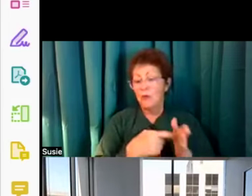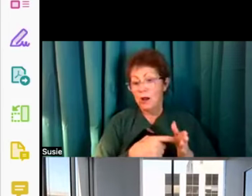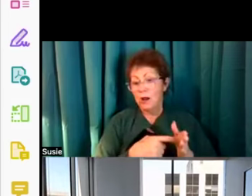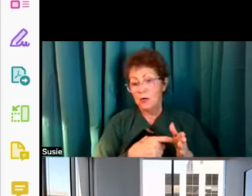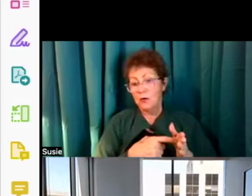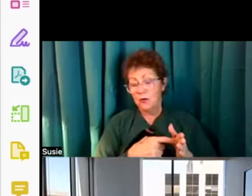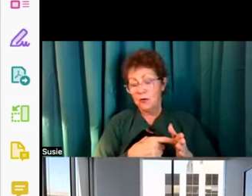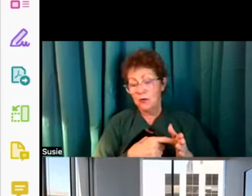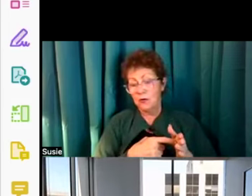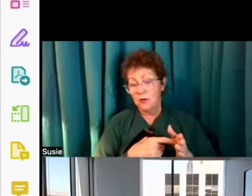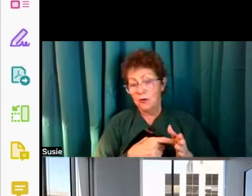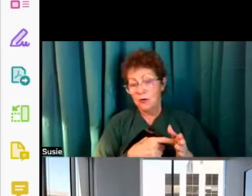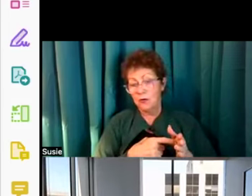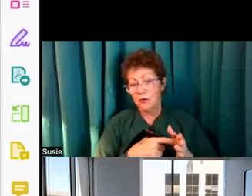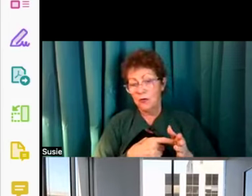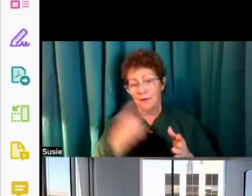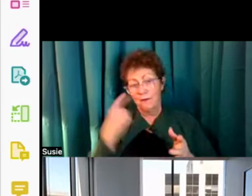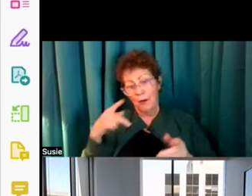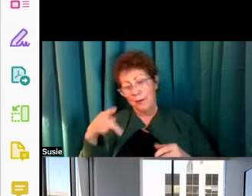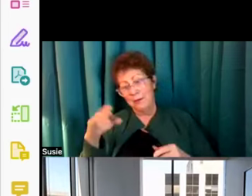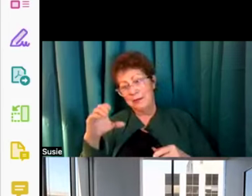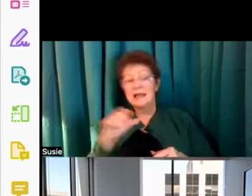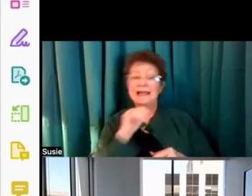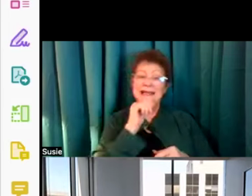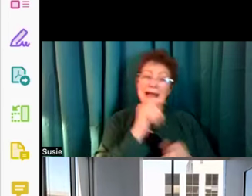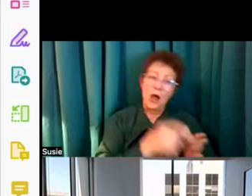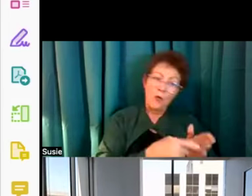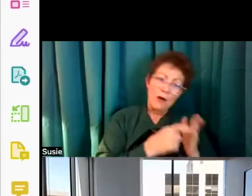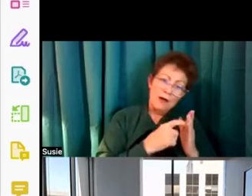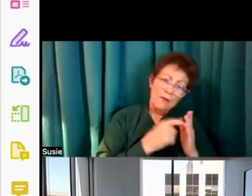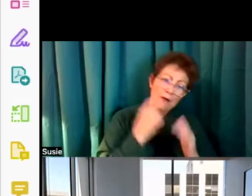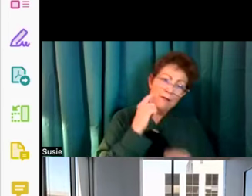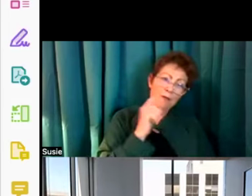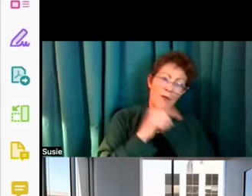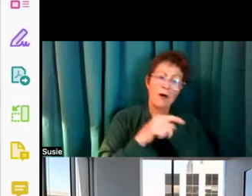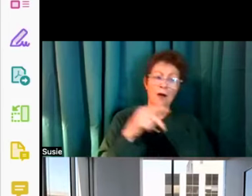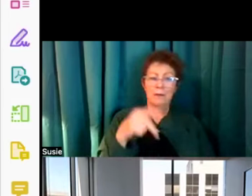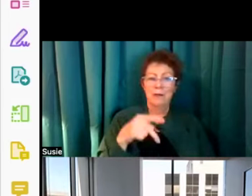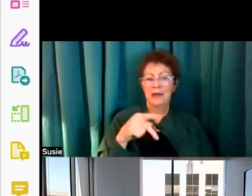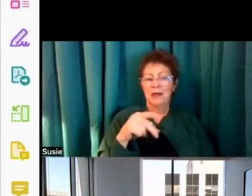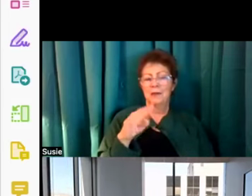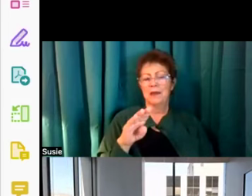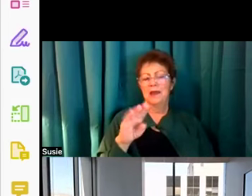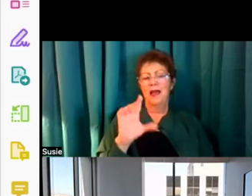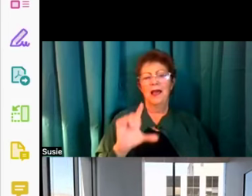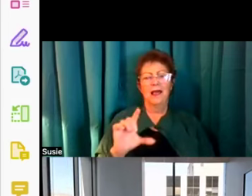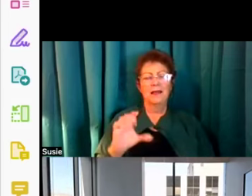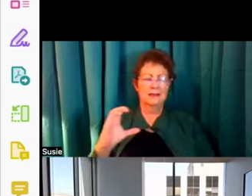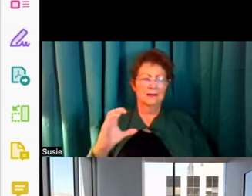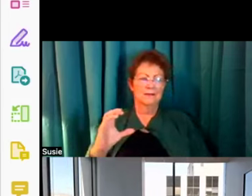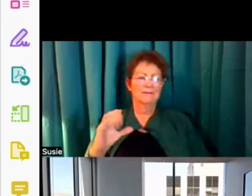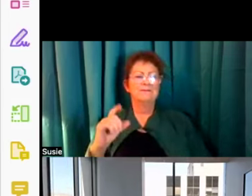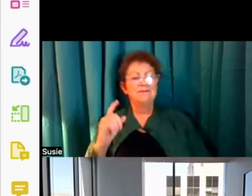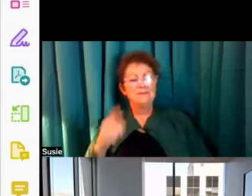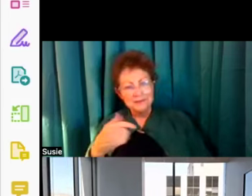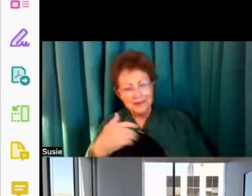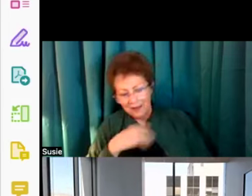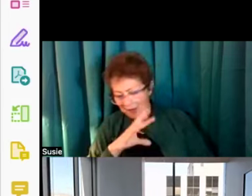for PBC, is not necessarily required for PBLLC. So essentially, this has all